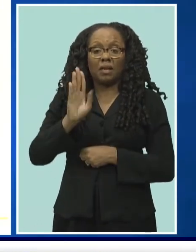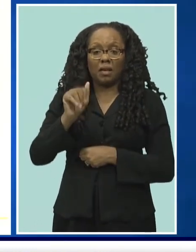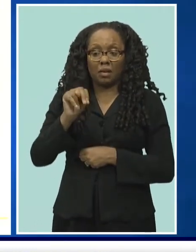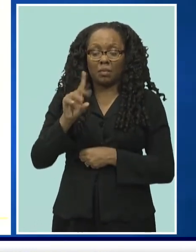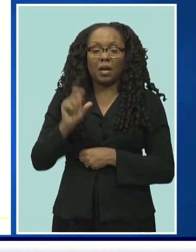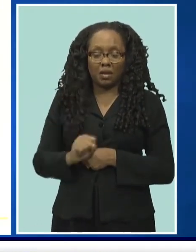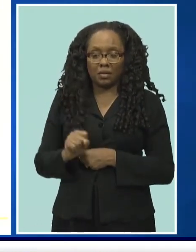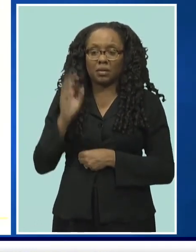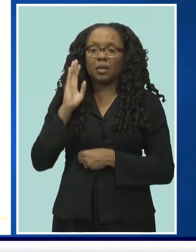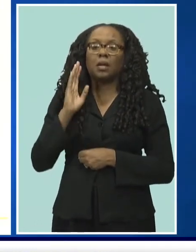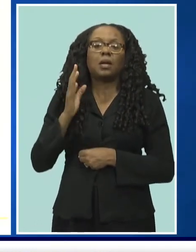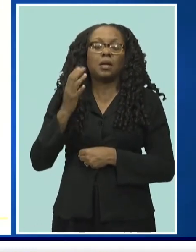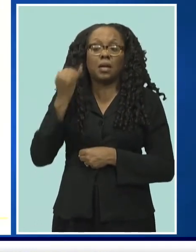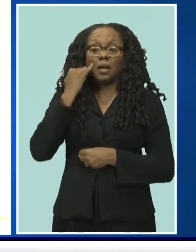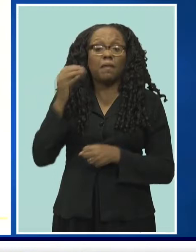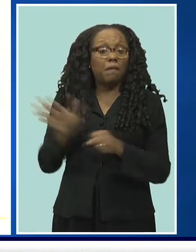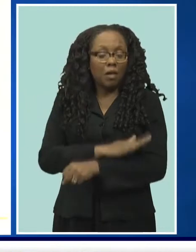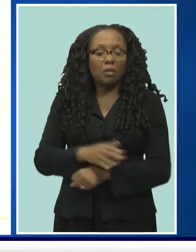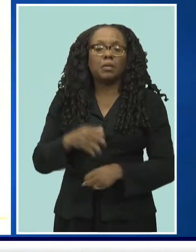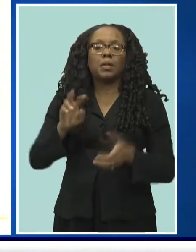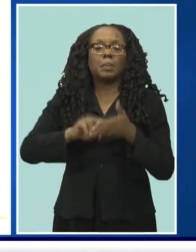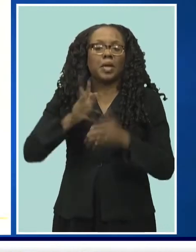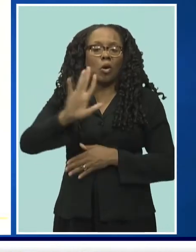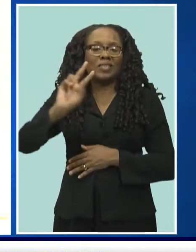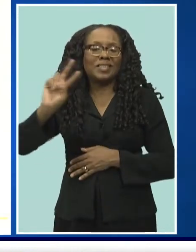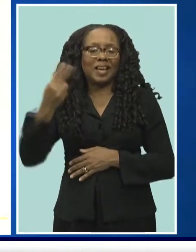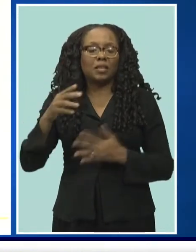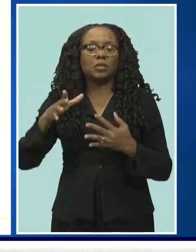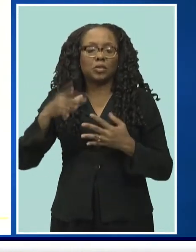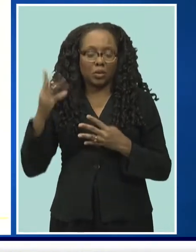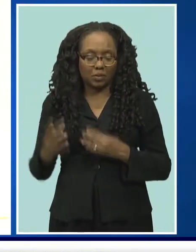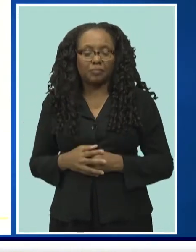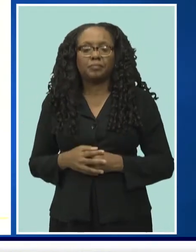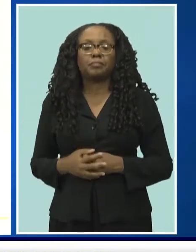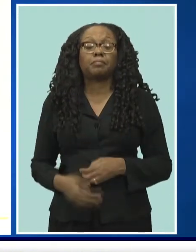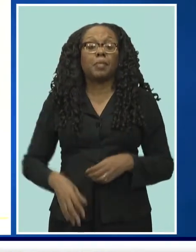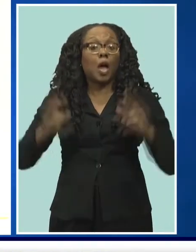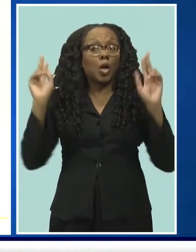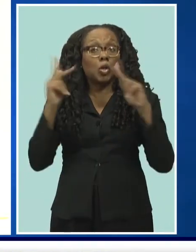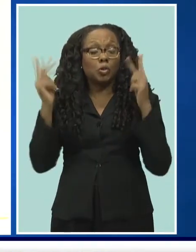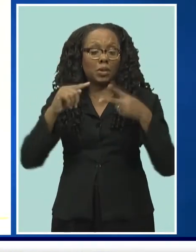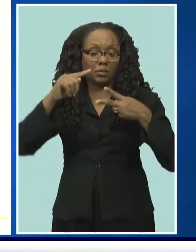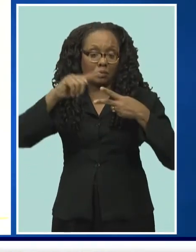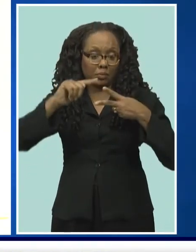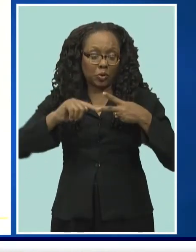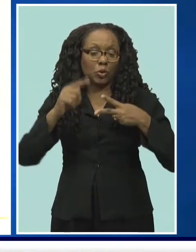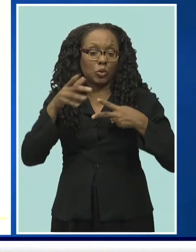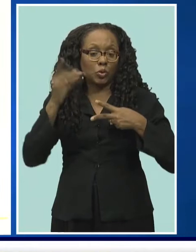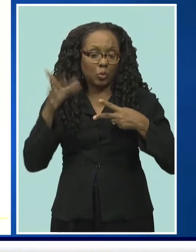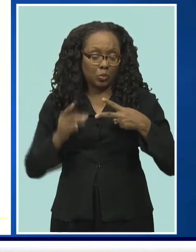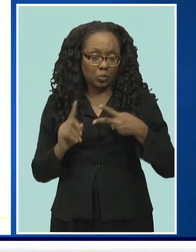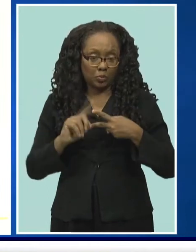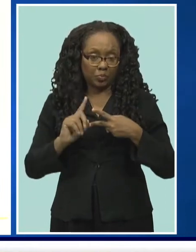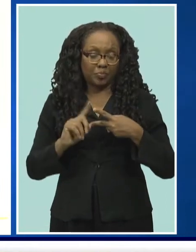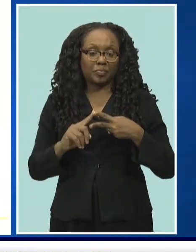option. For Grand Kadooment, there are 2 choices for parade of bands. One